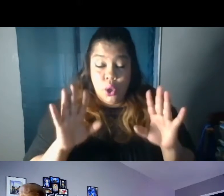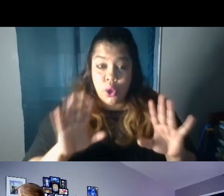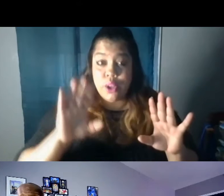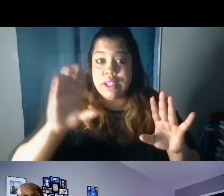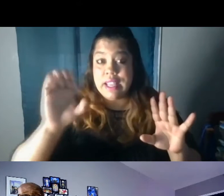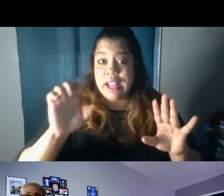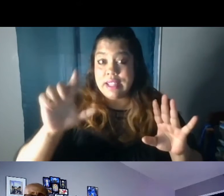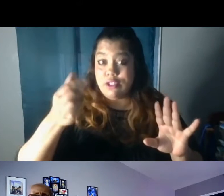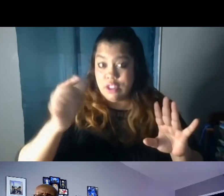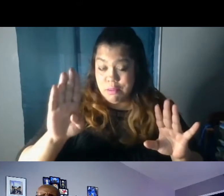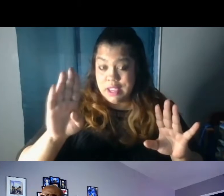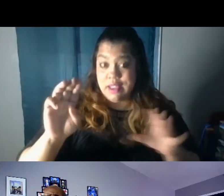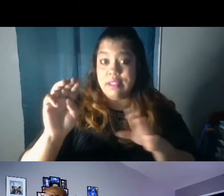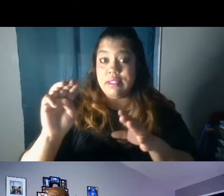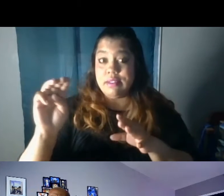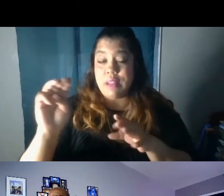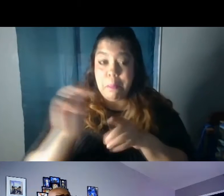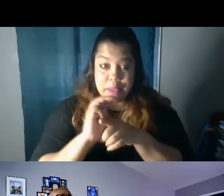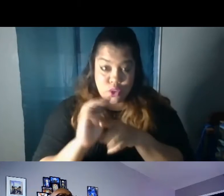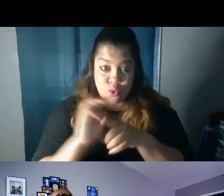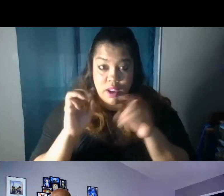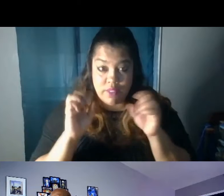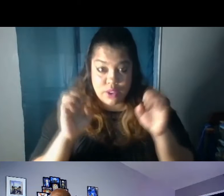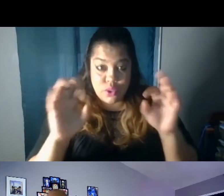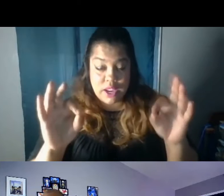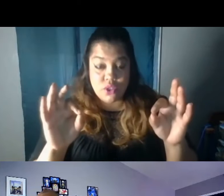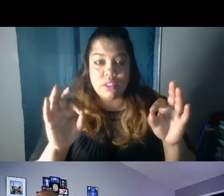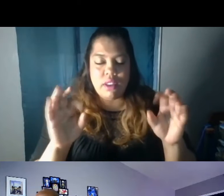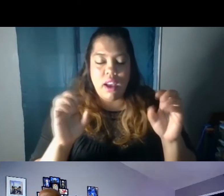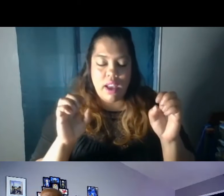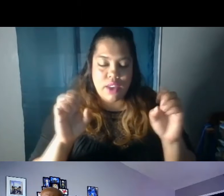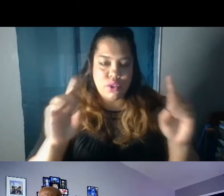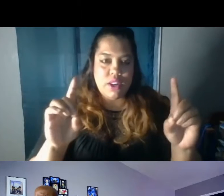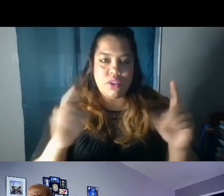4. Beginning March 10th, 7 to 8:30 p.m.